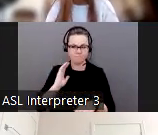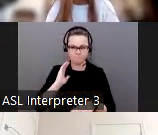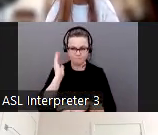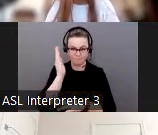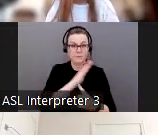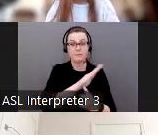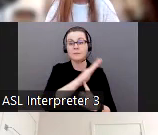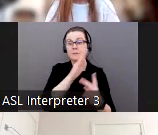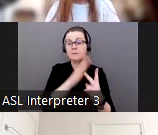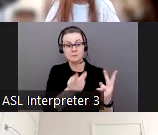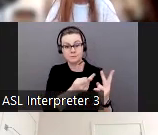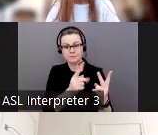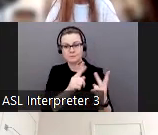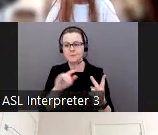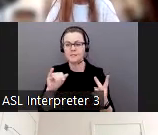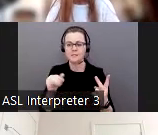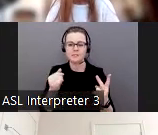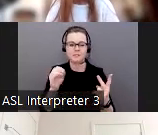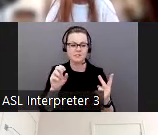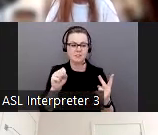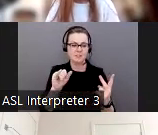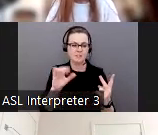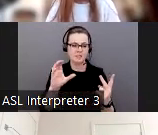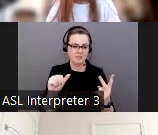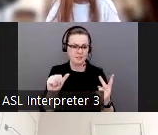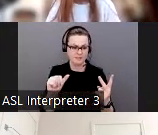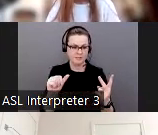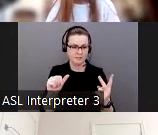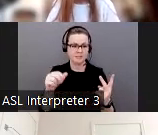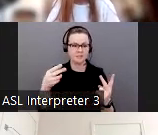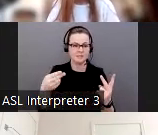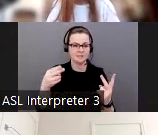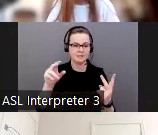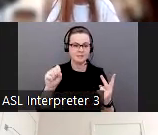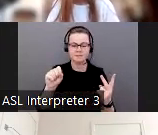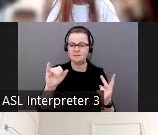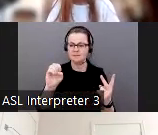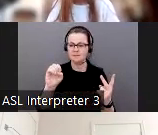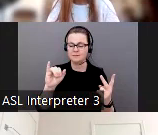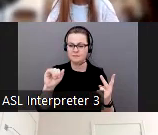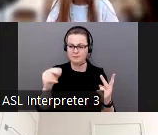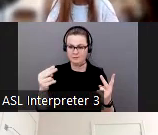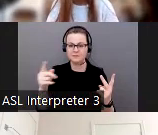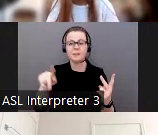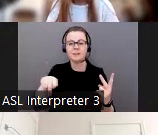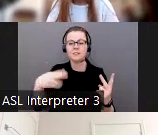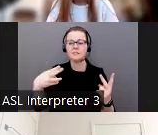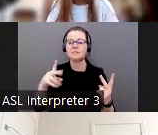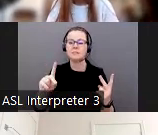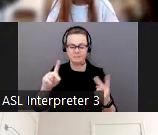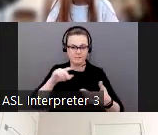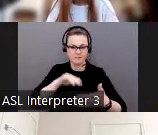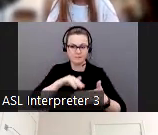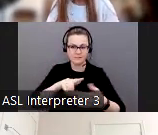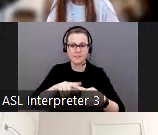joined by Jessica Shea, and Jessica is a PhD candidate at the social work, at the Faculty of Social Work at the